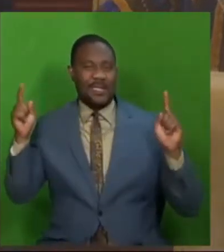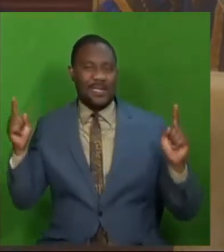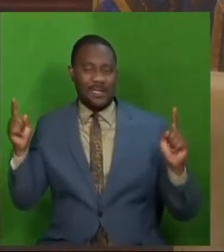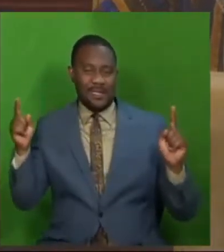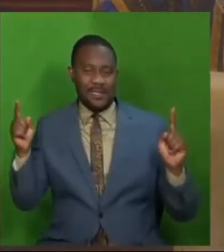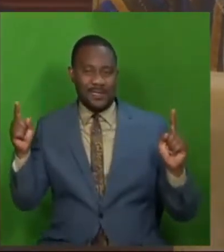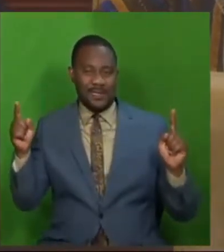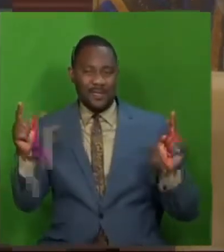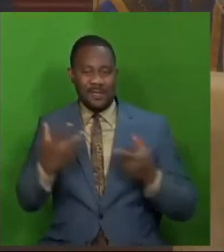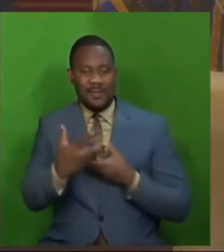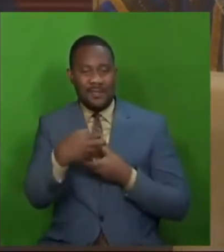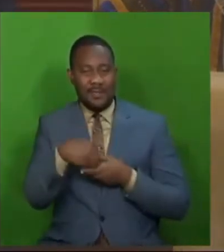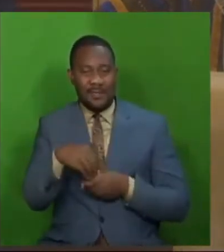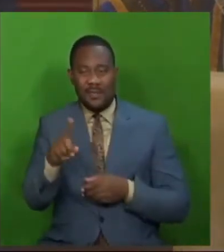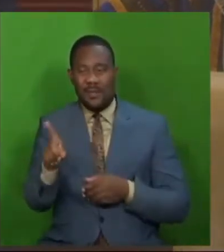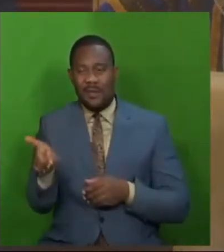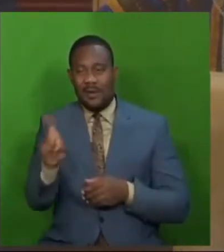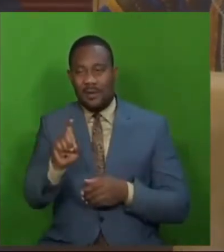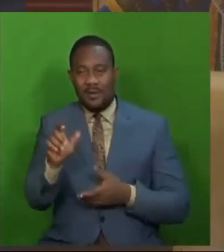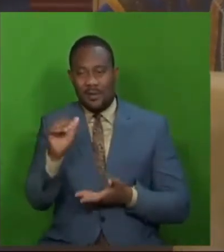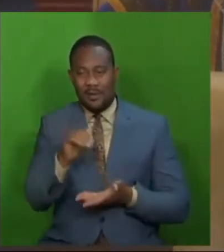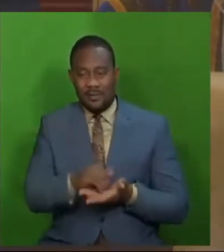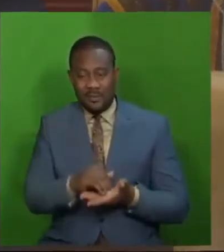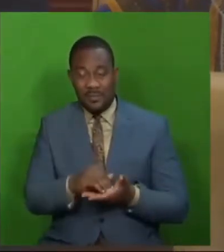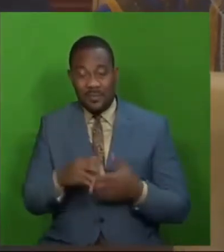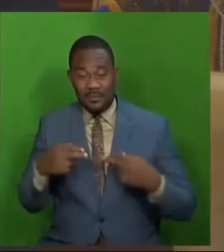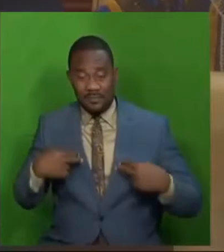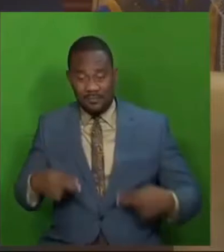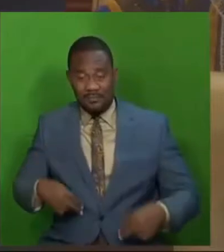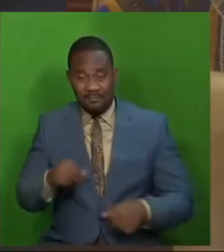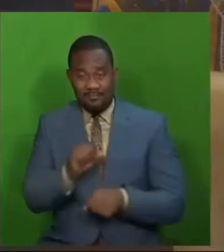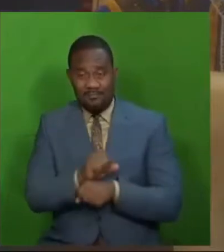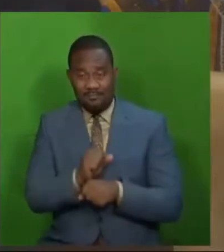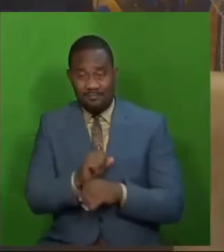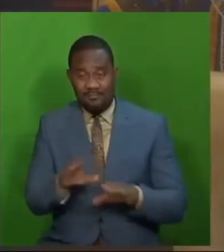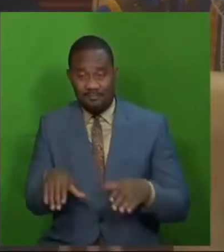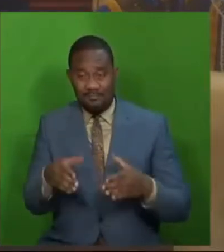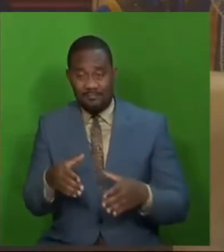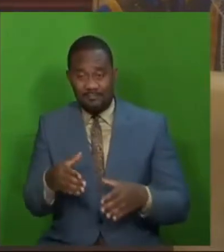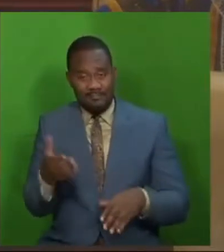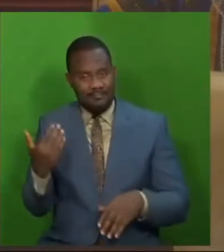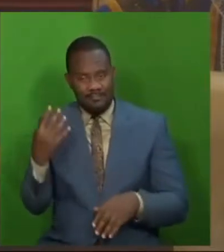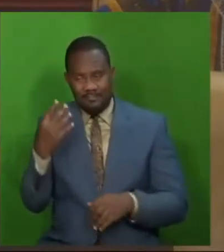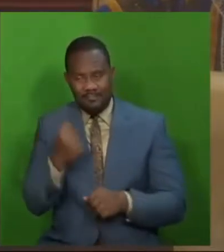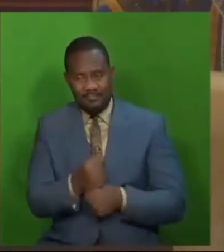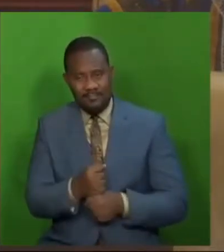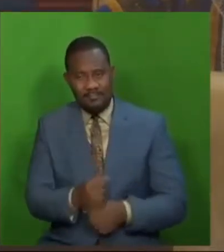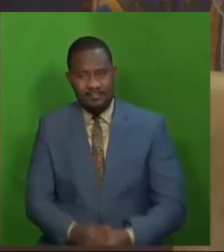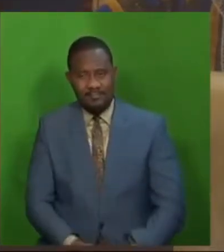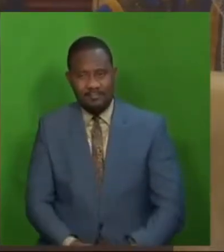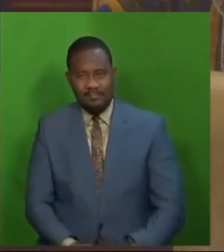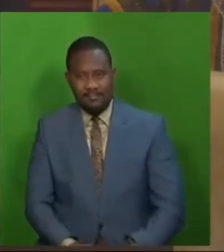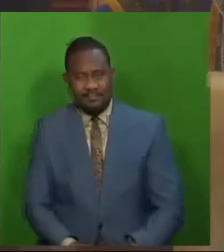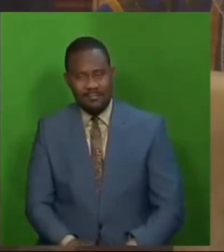recruited 100,000 health professionals within the last 4 years.